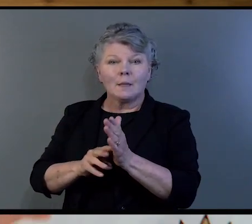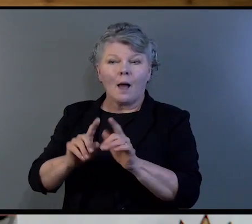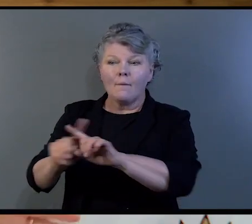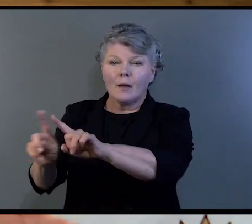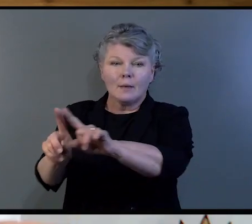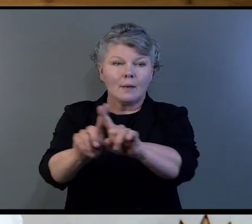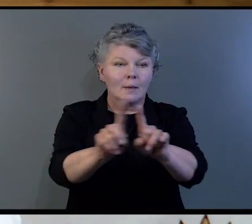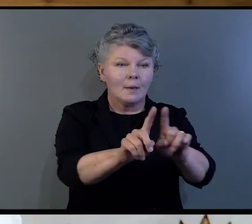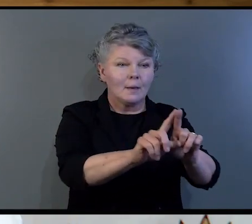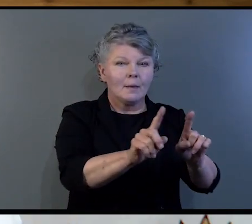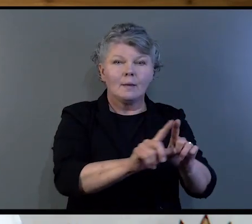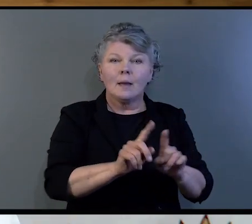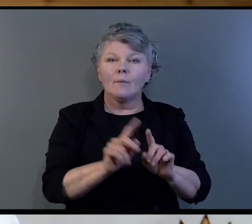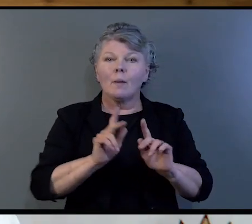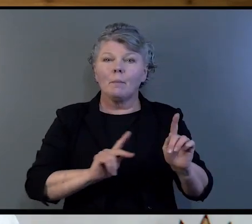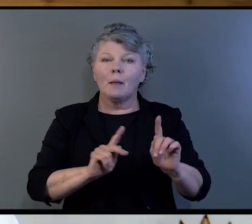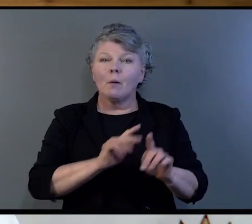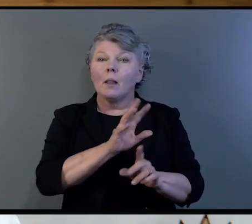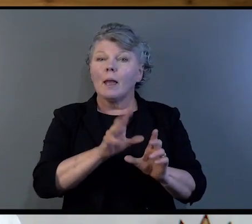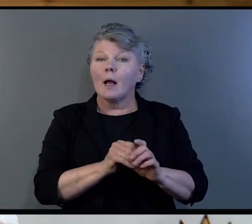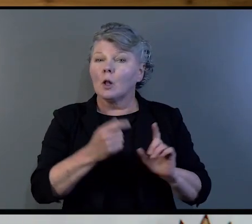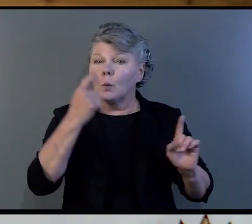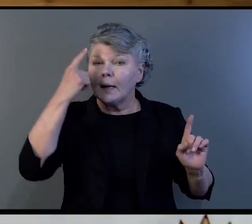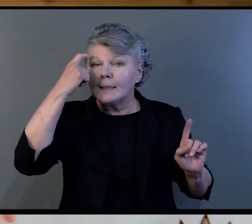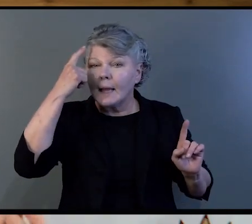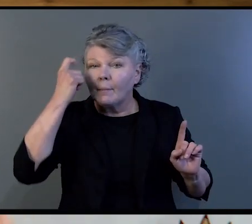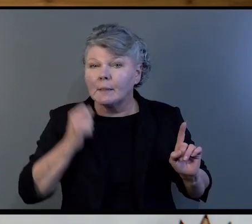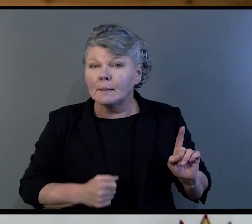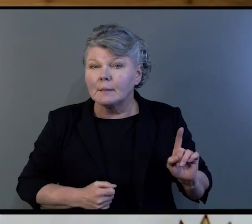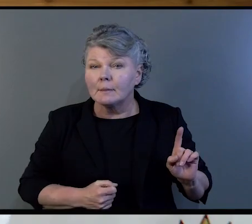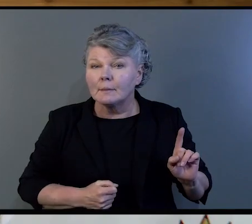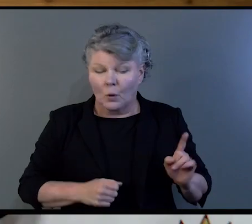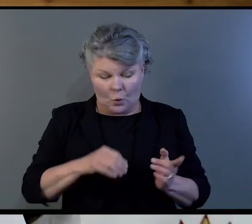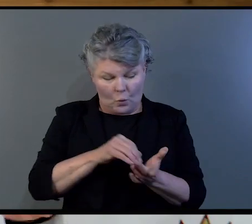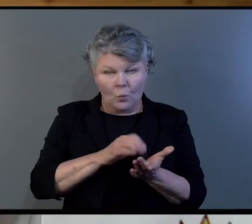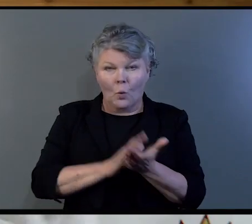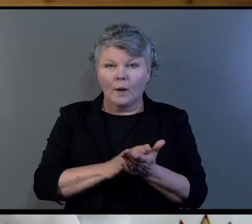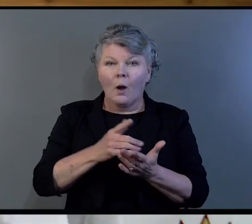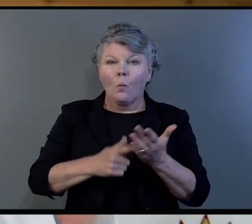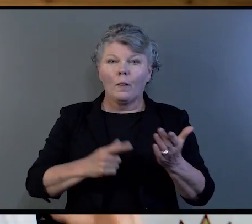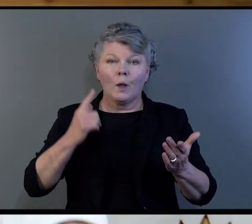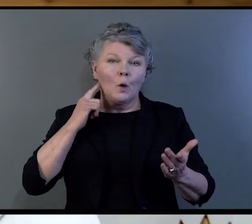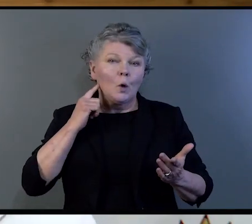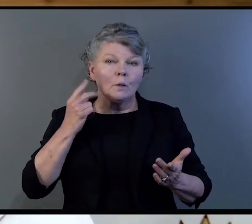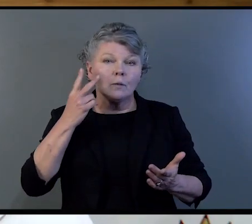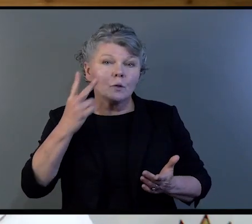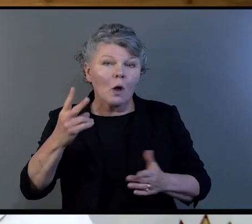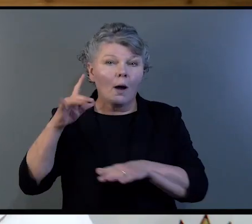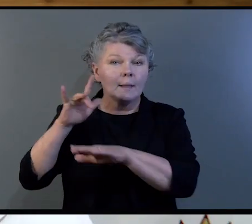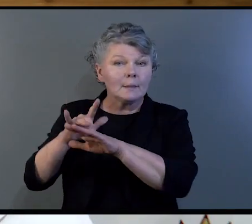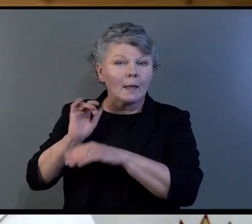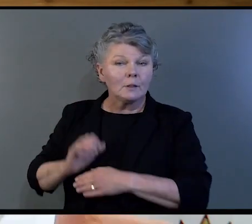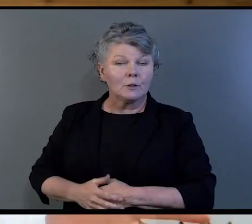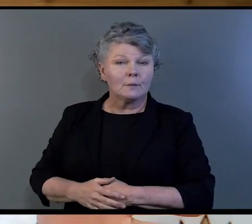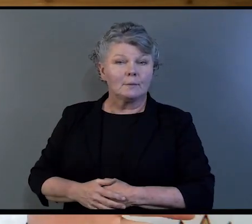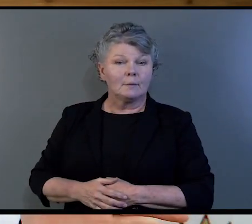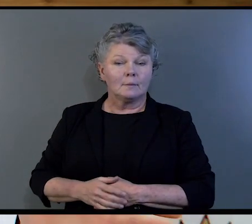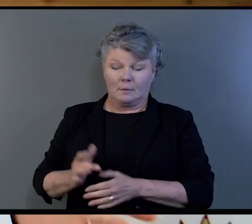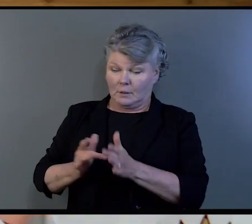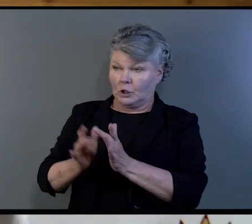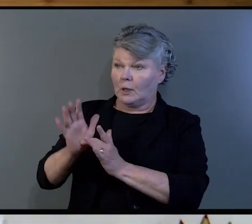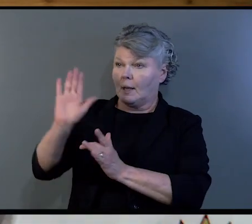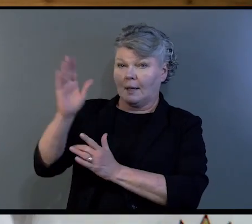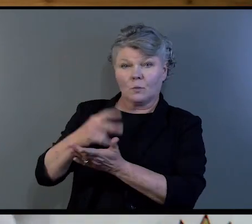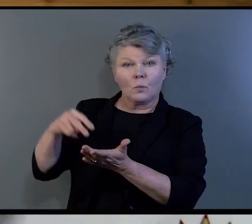multiple different people, including skeptics, who wrote down what they heard, saw, and touched. Jesus'